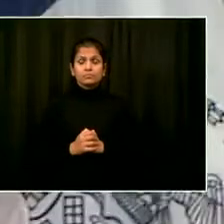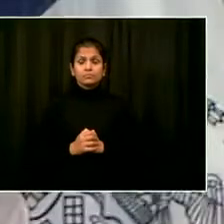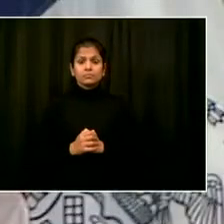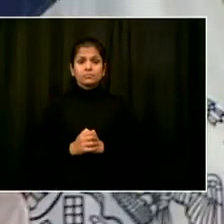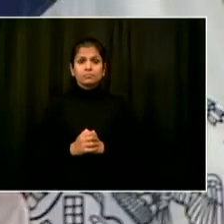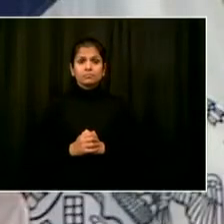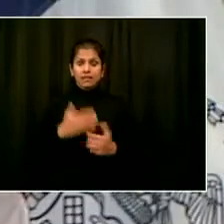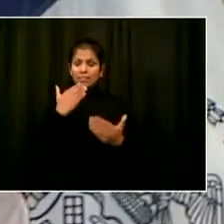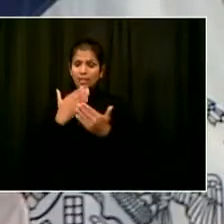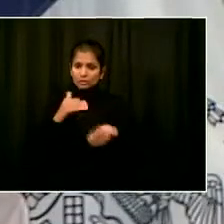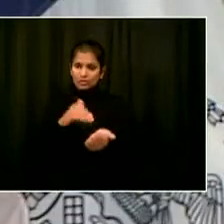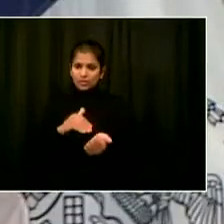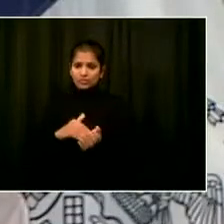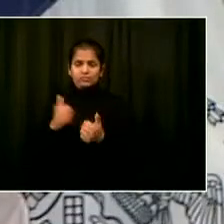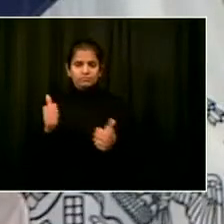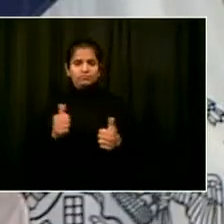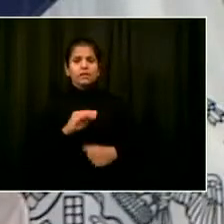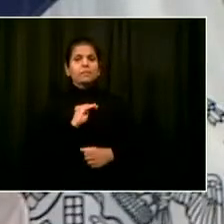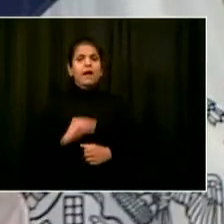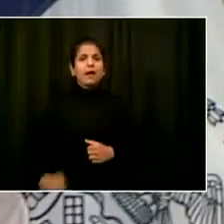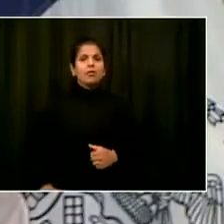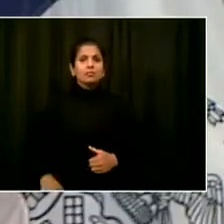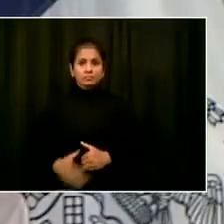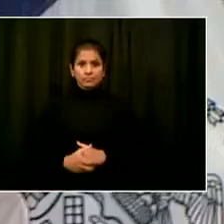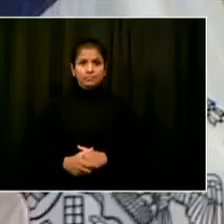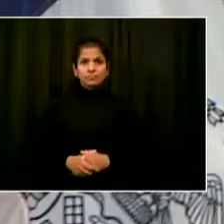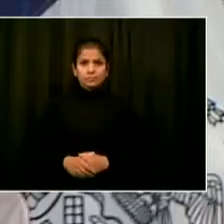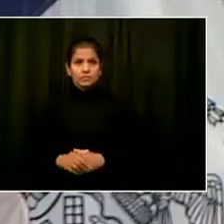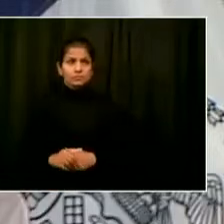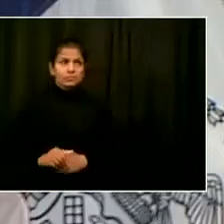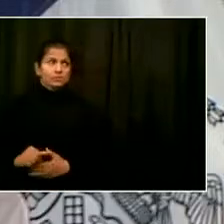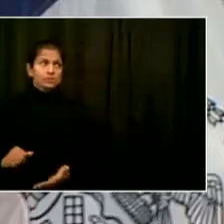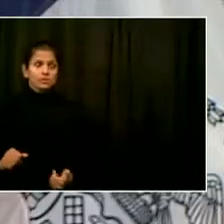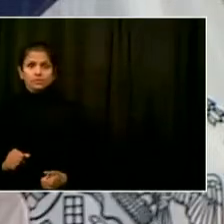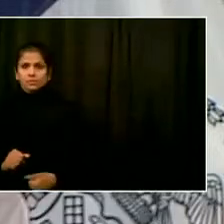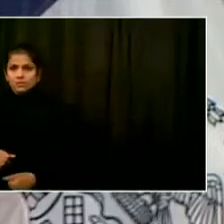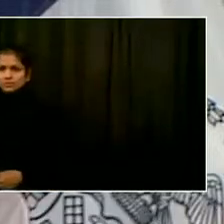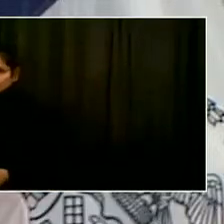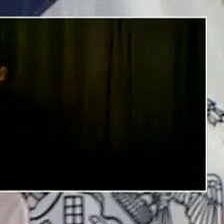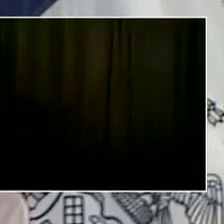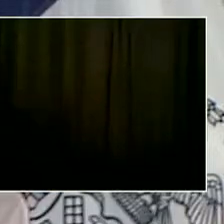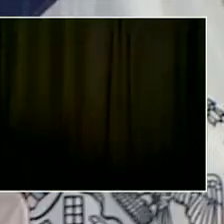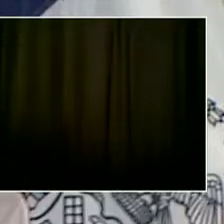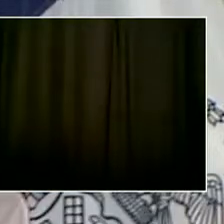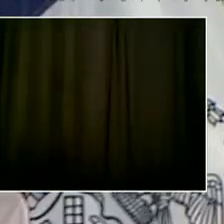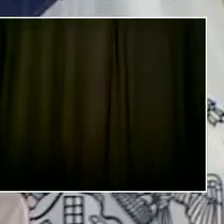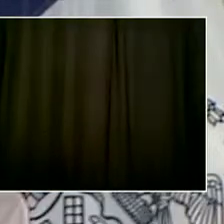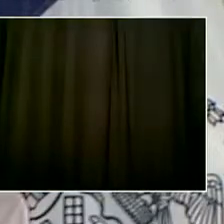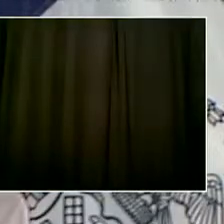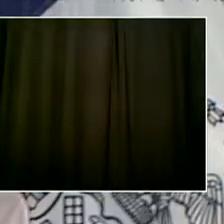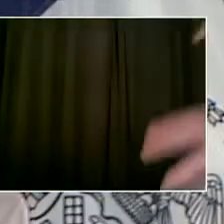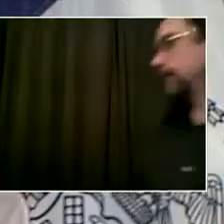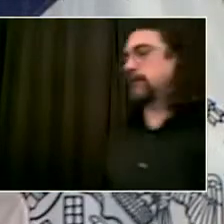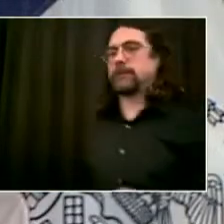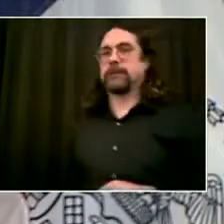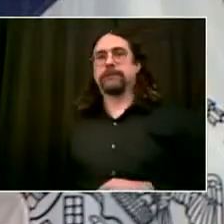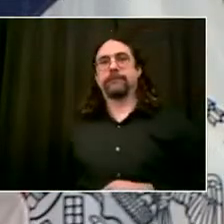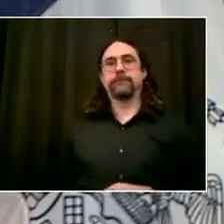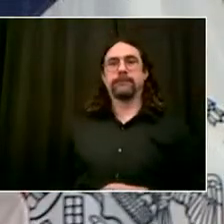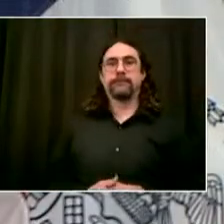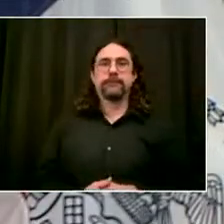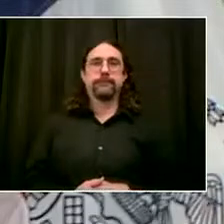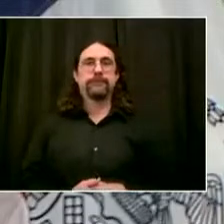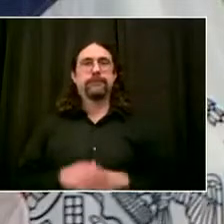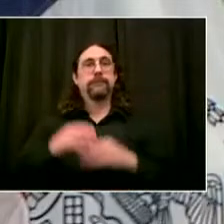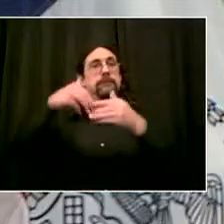ahead next is Arthur from Fox 5 hi Mr Mayor I hope you and your family are well thank you very much Arthur